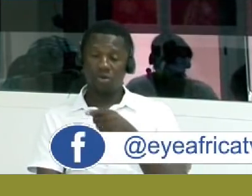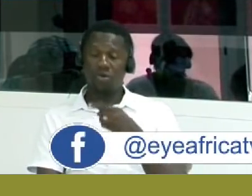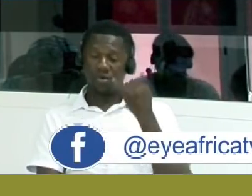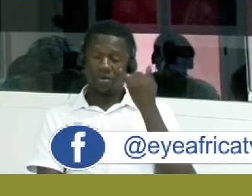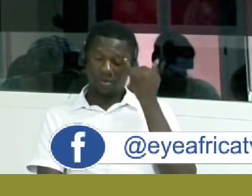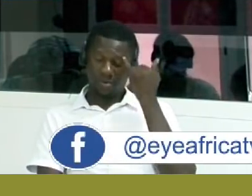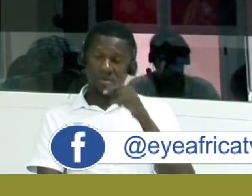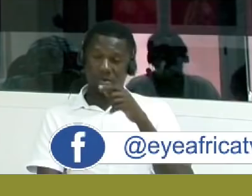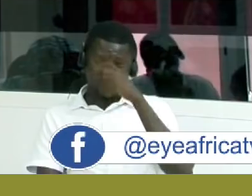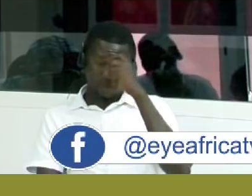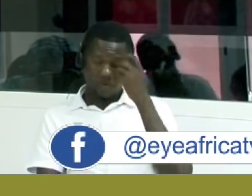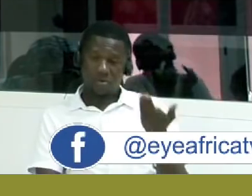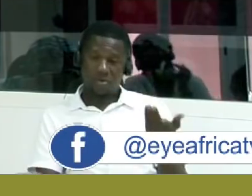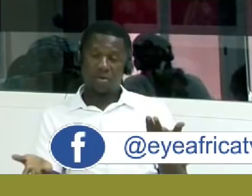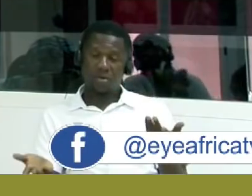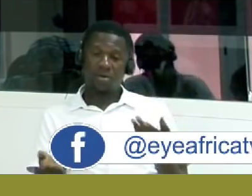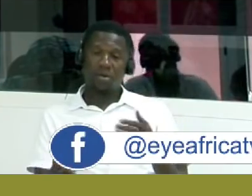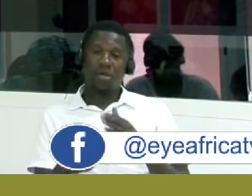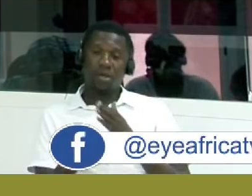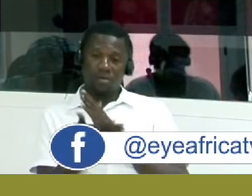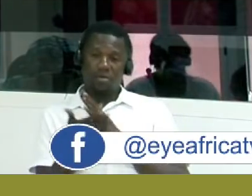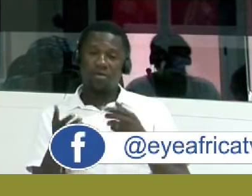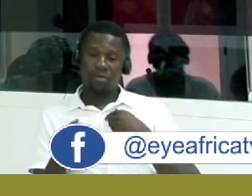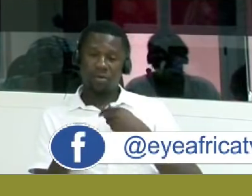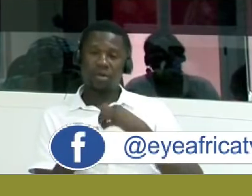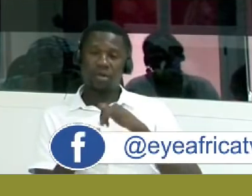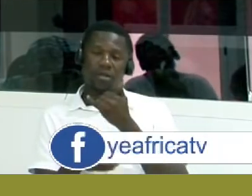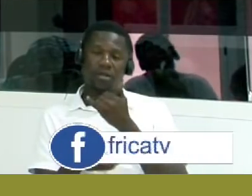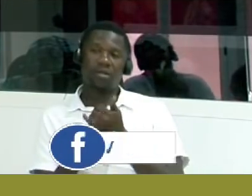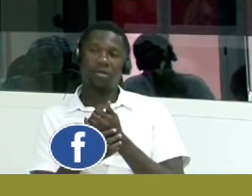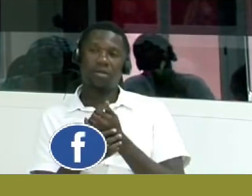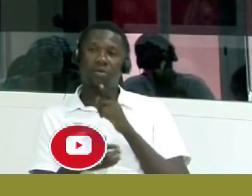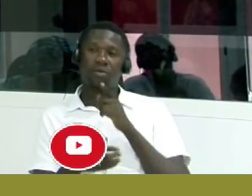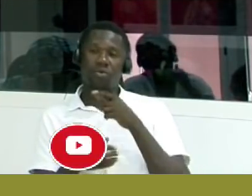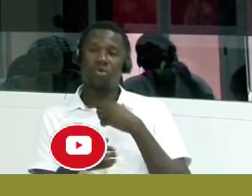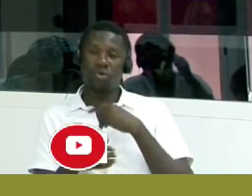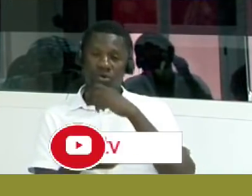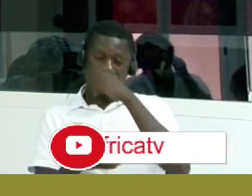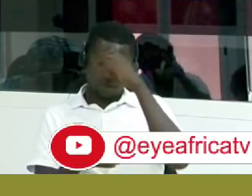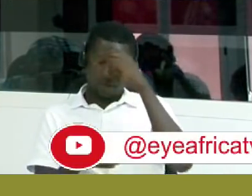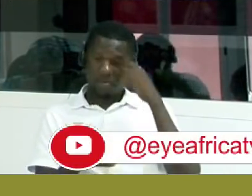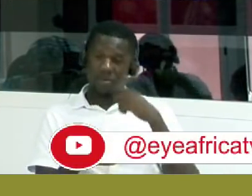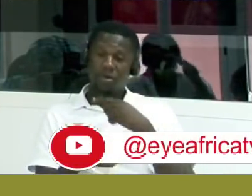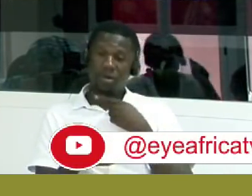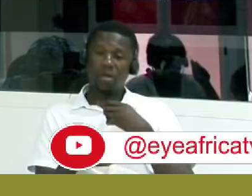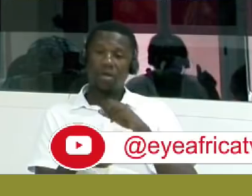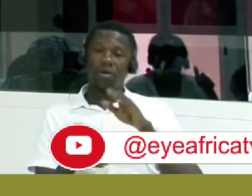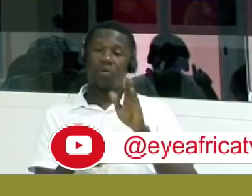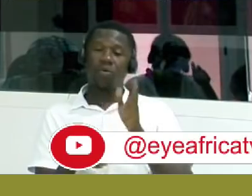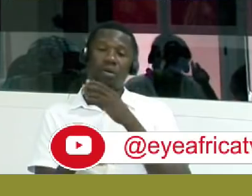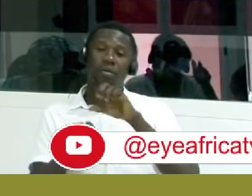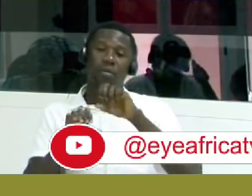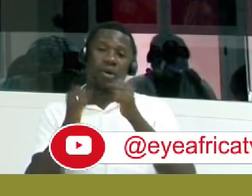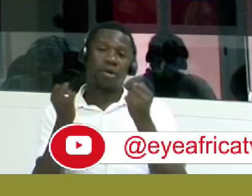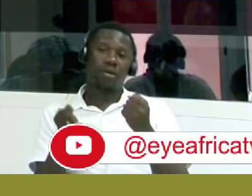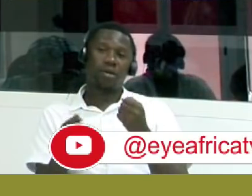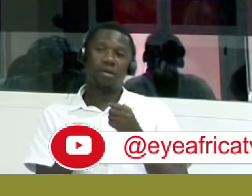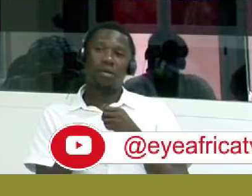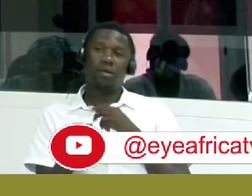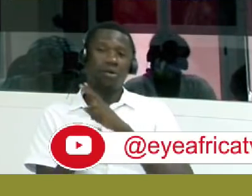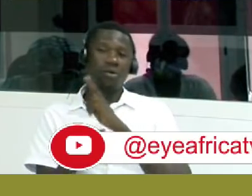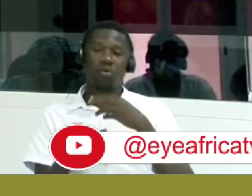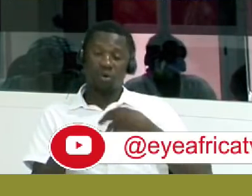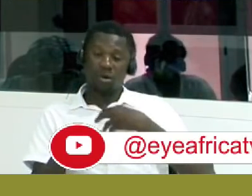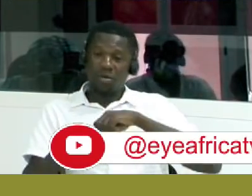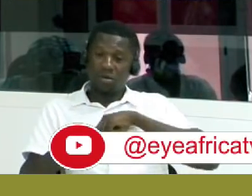was part of my operation, yes. It was your operation which has gone bad. It went bad, yes. And you disowned it. It was